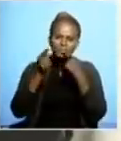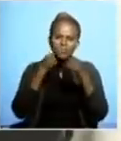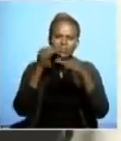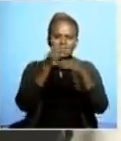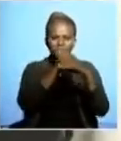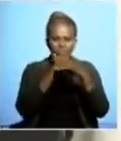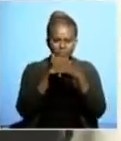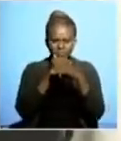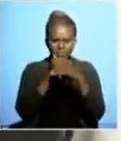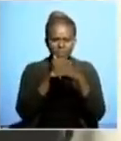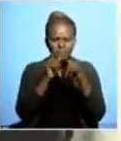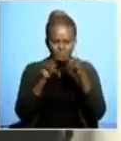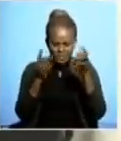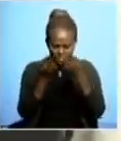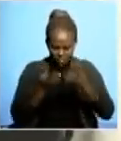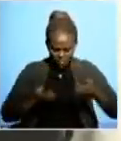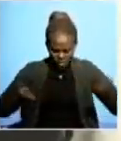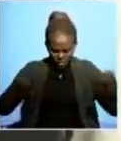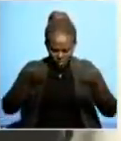But the environment,